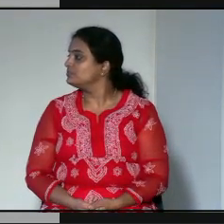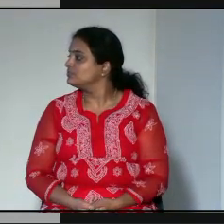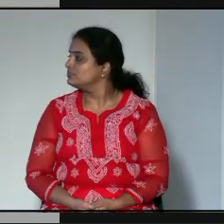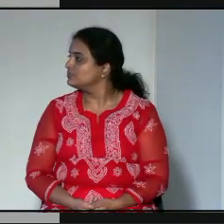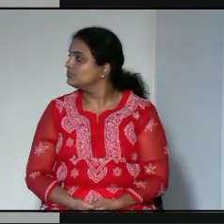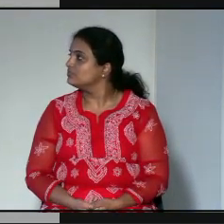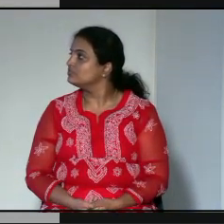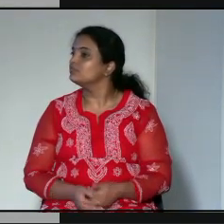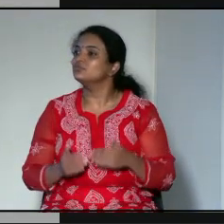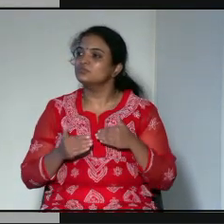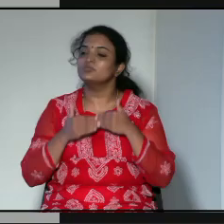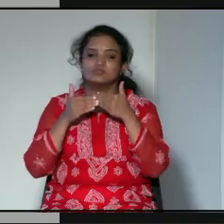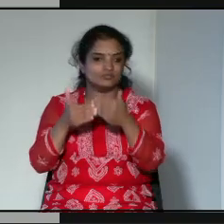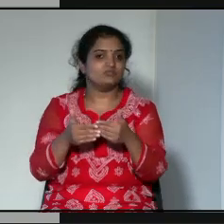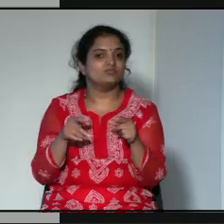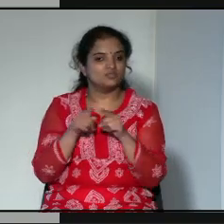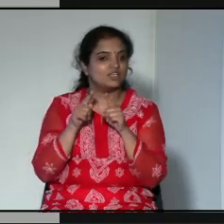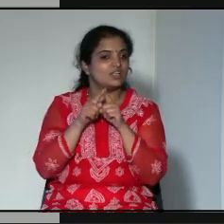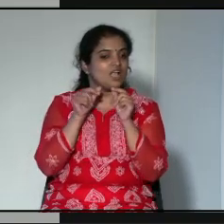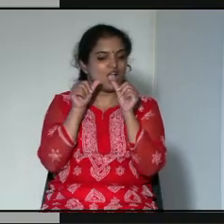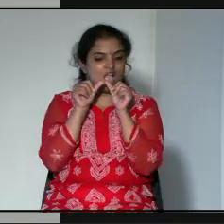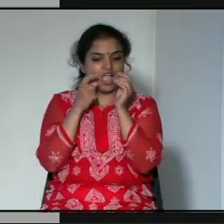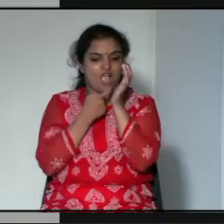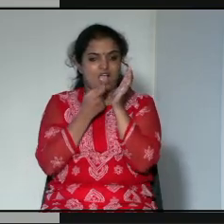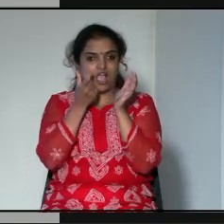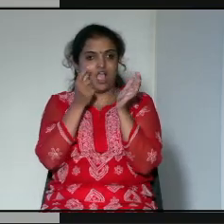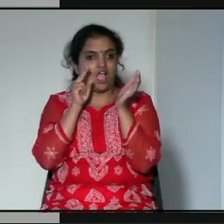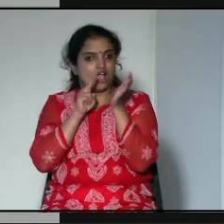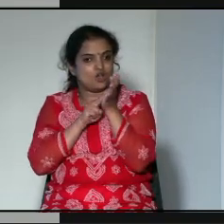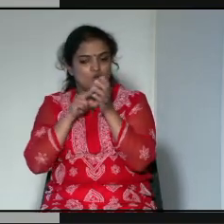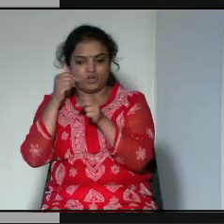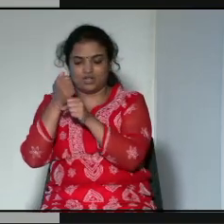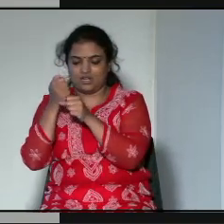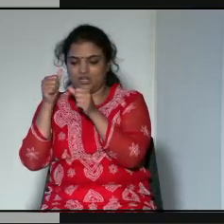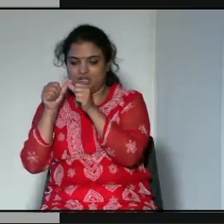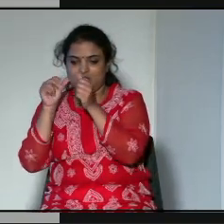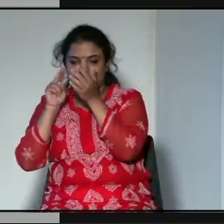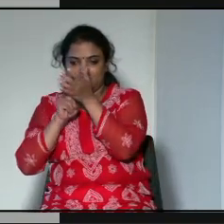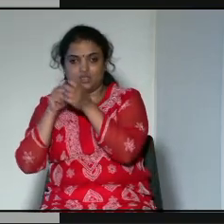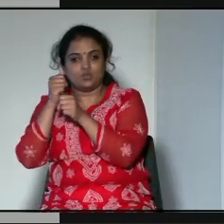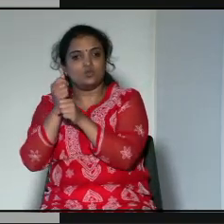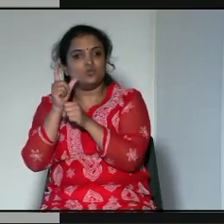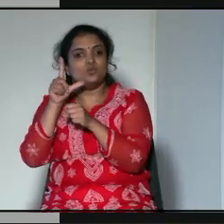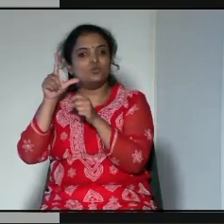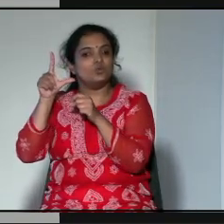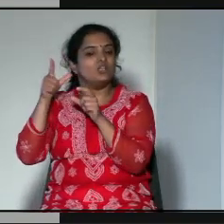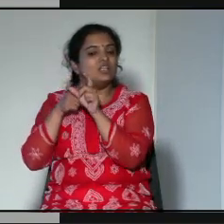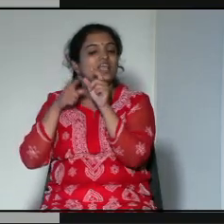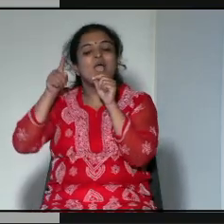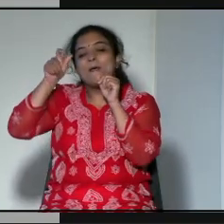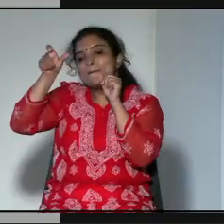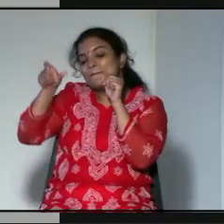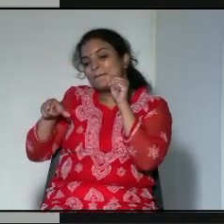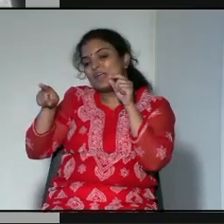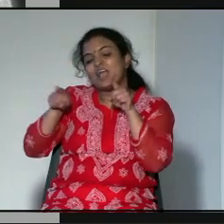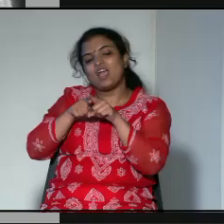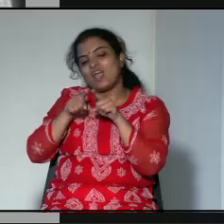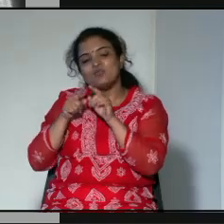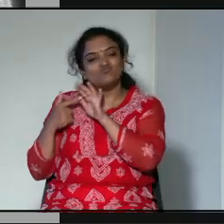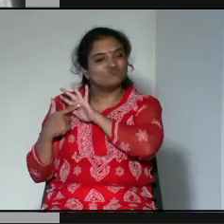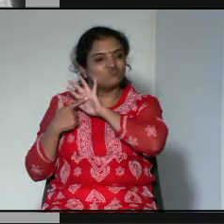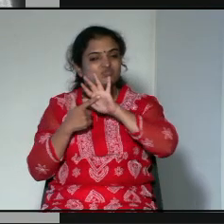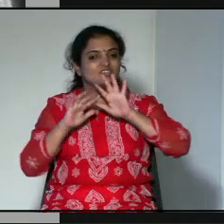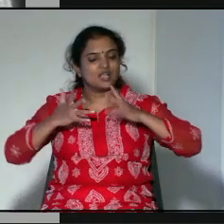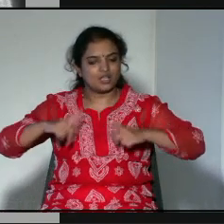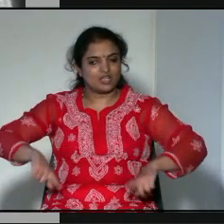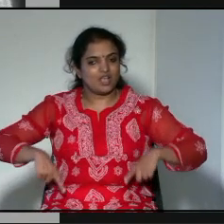Again, Arun Ganguly provides a very vivid chronicling of her life at Elachi. Meera Mukherjee with